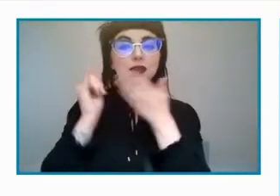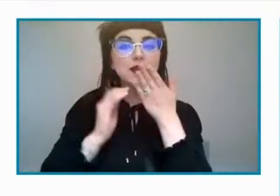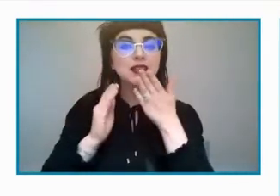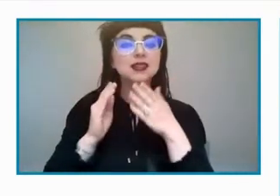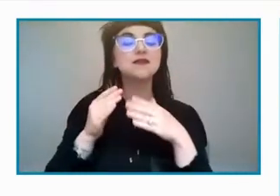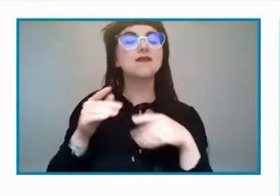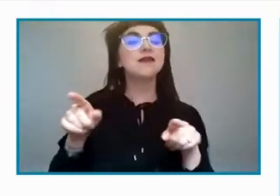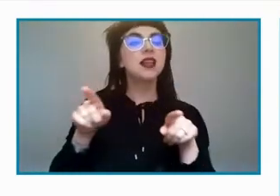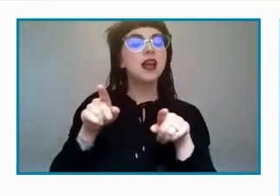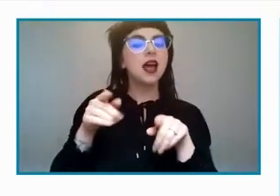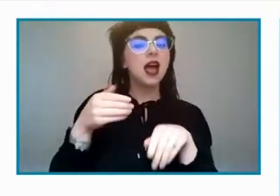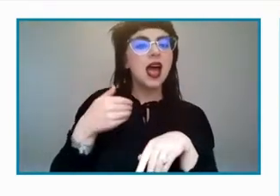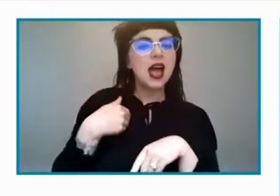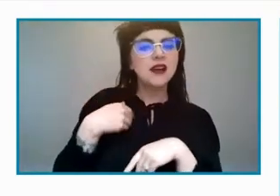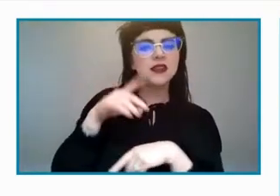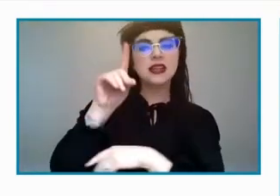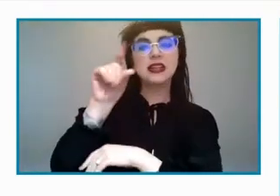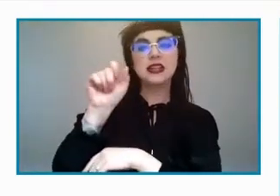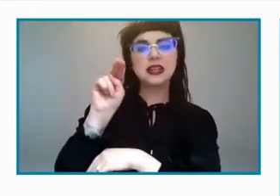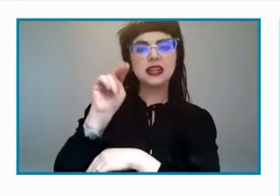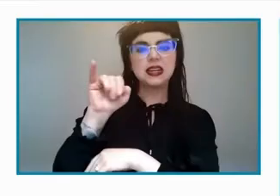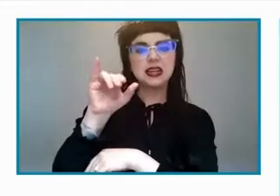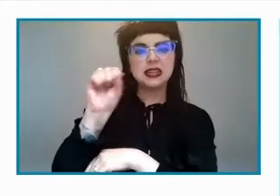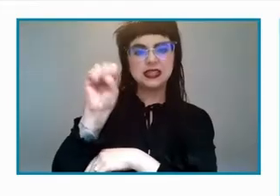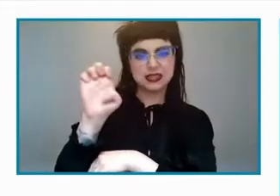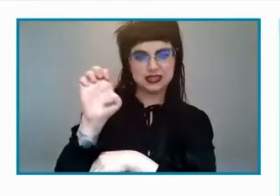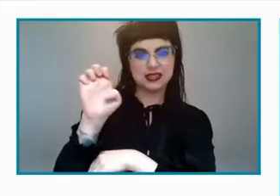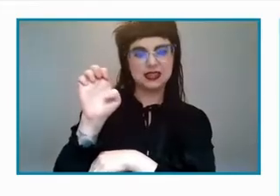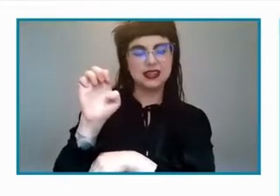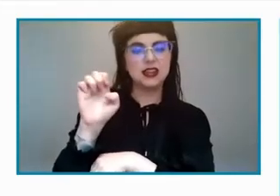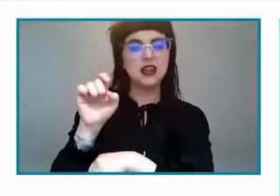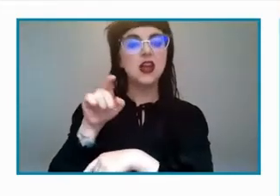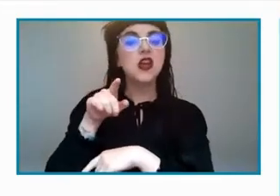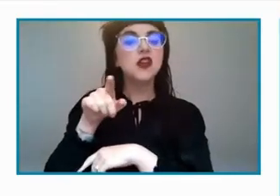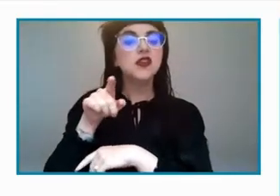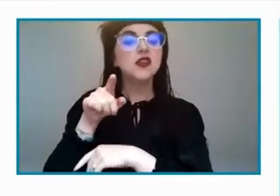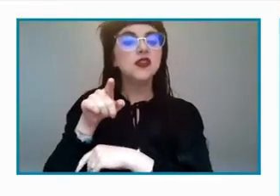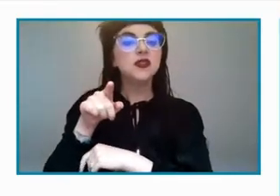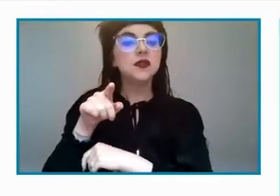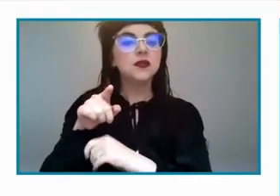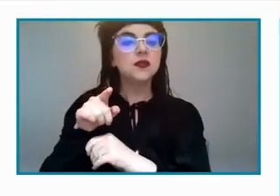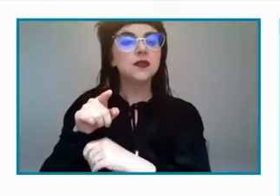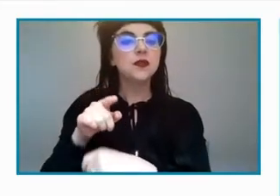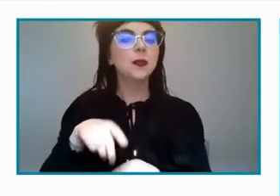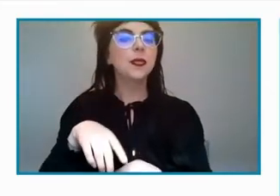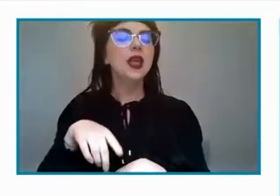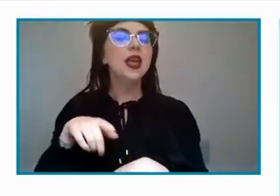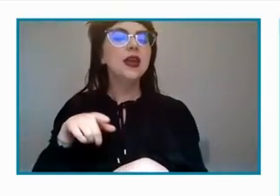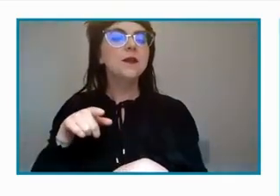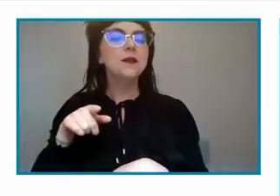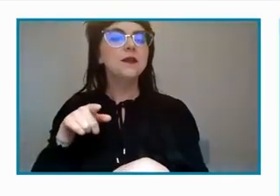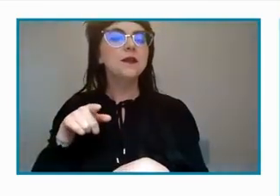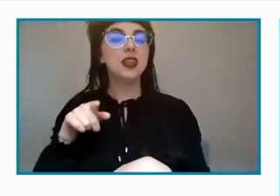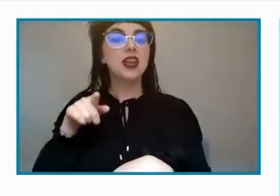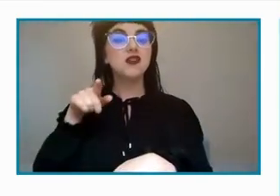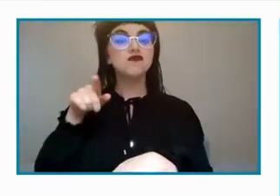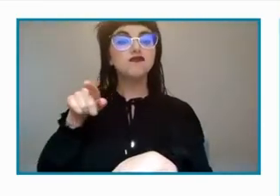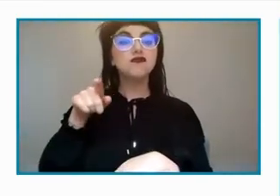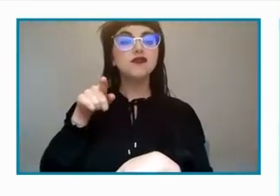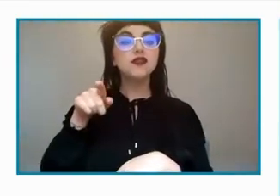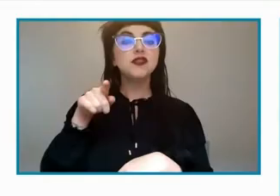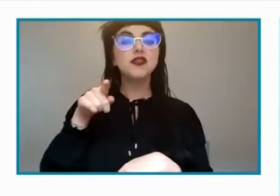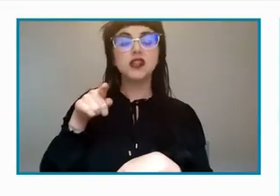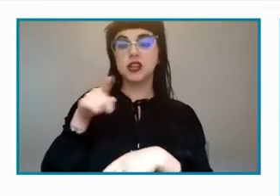the Program Manager, Teaching Artist, and Chief Master Sergeant, retired U.S. Air Force. Denise joined the U.S. Air Force